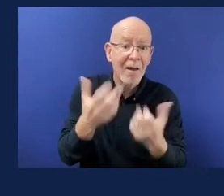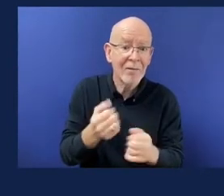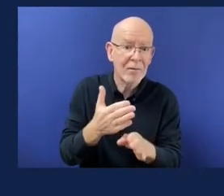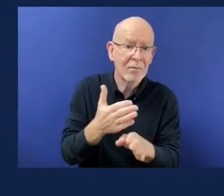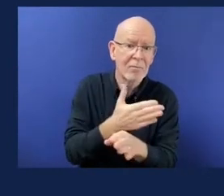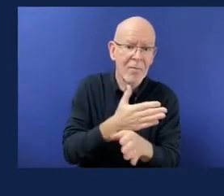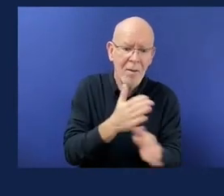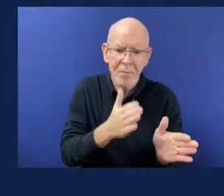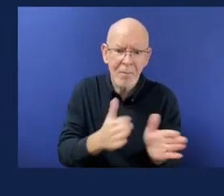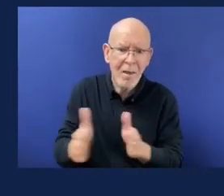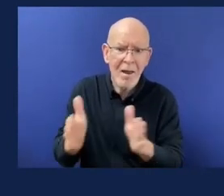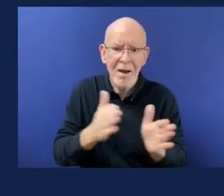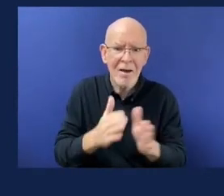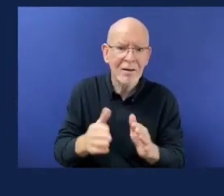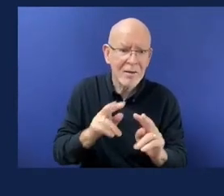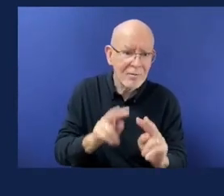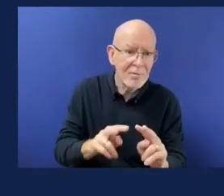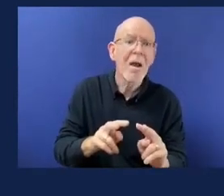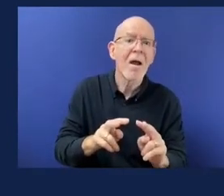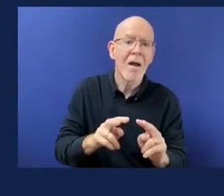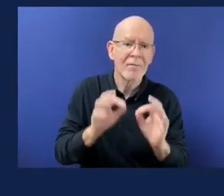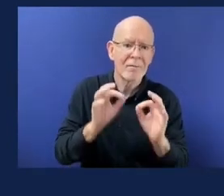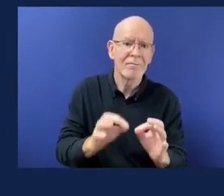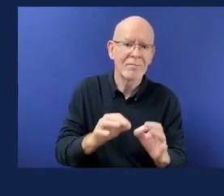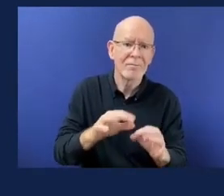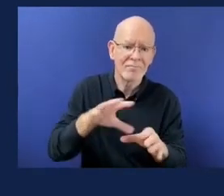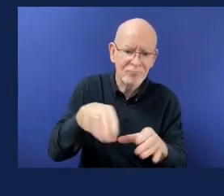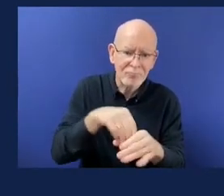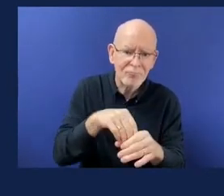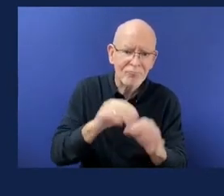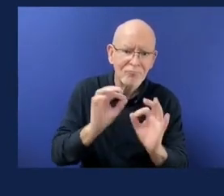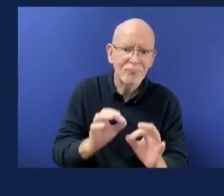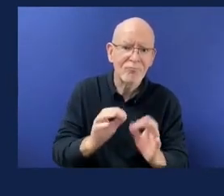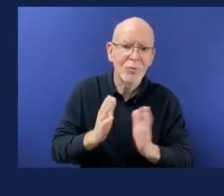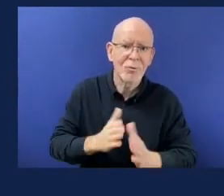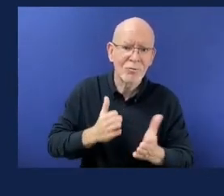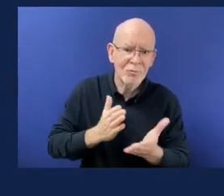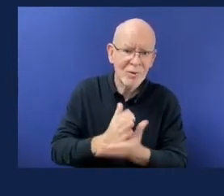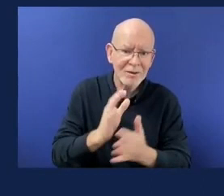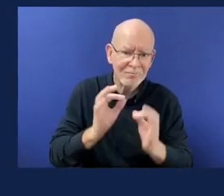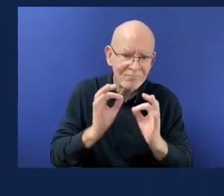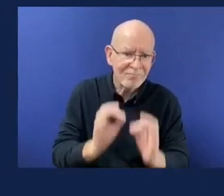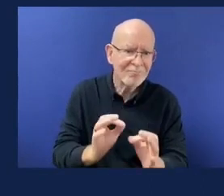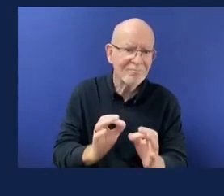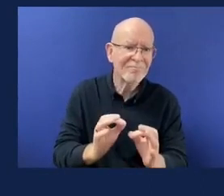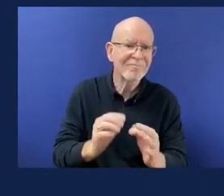both countries after the tournament has been delivered.